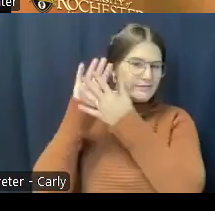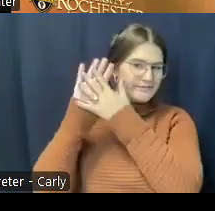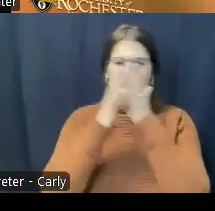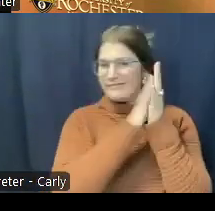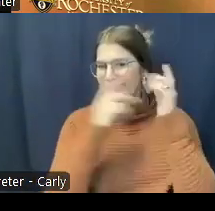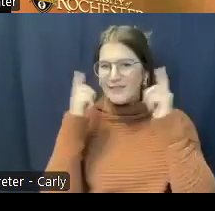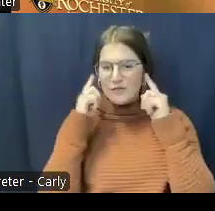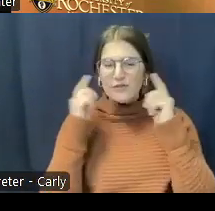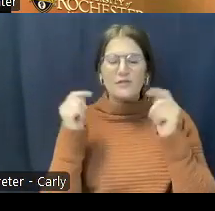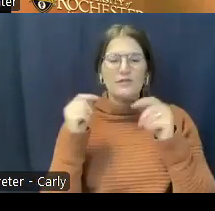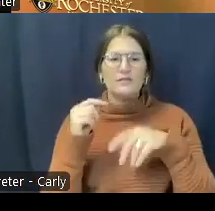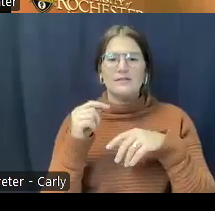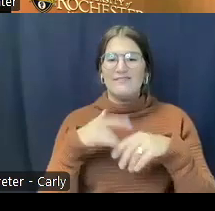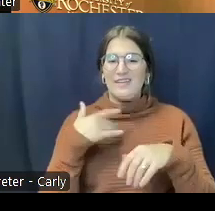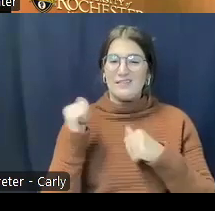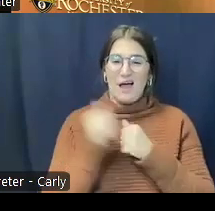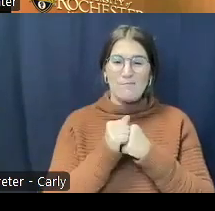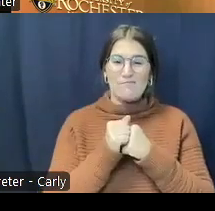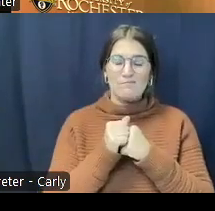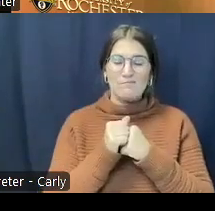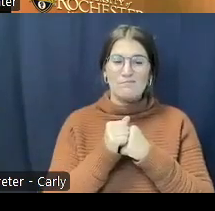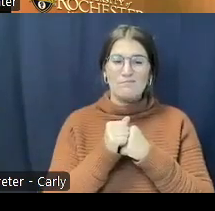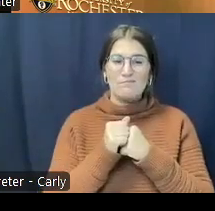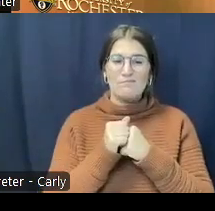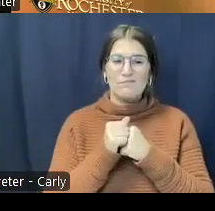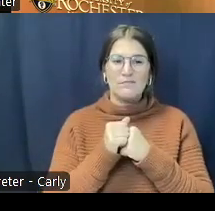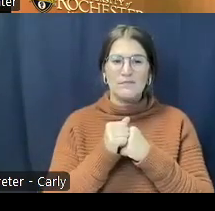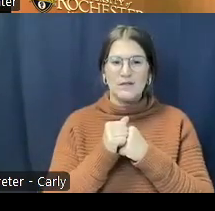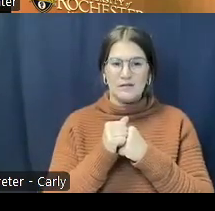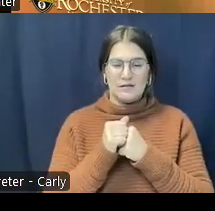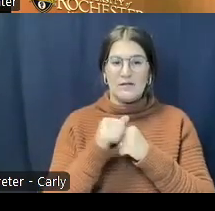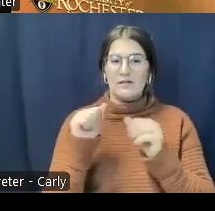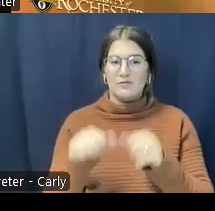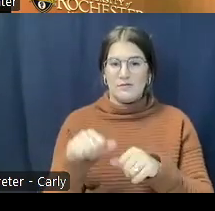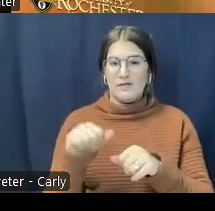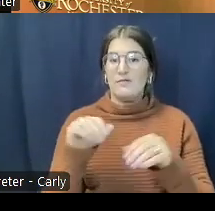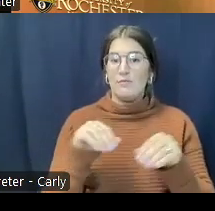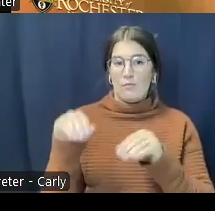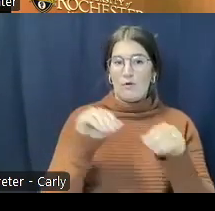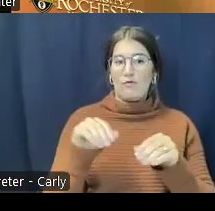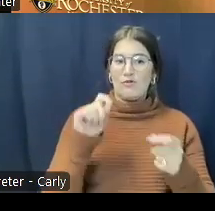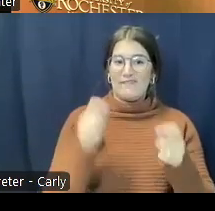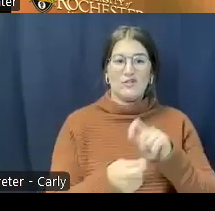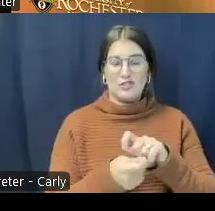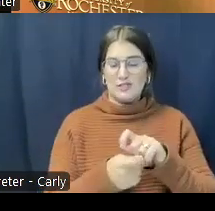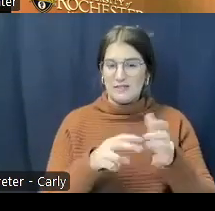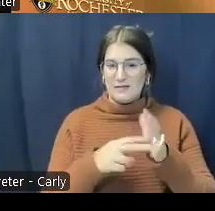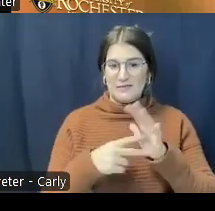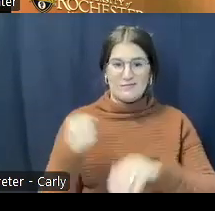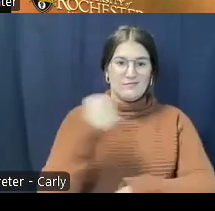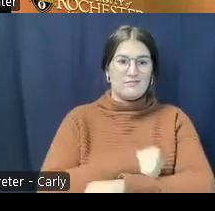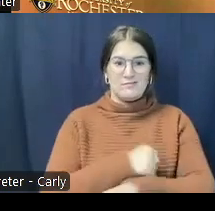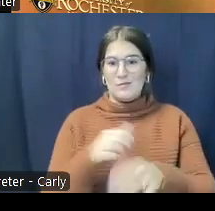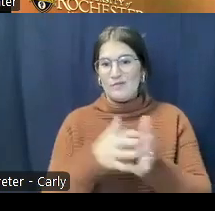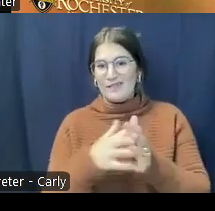numbness, and then you can go into motor conversion entirely, where the body completely shuts down with weakness or paralysis.